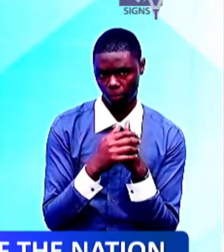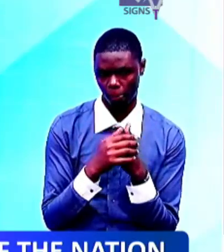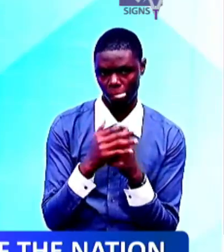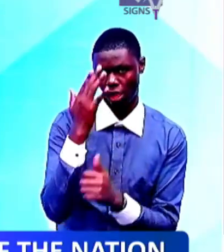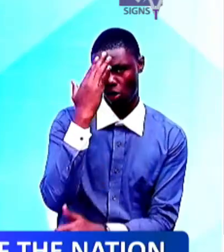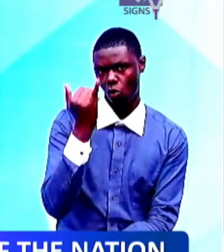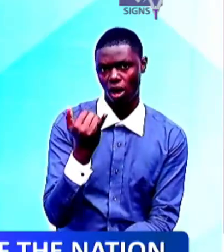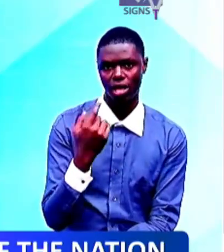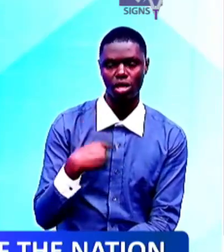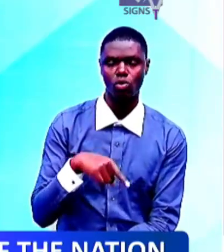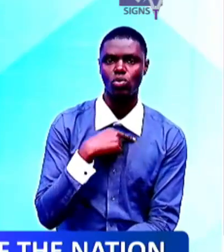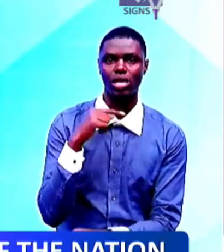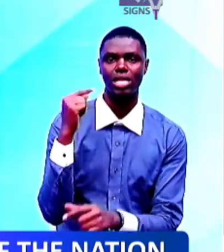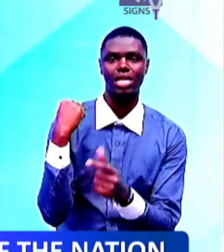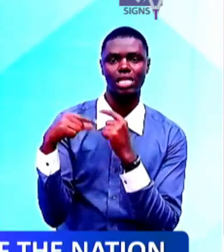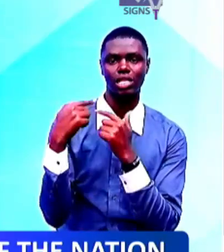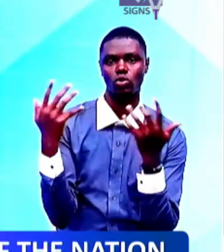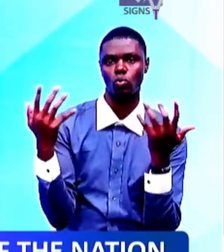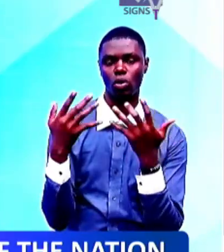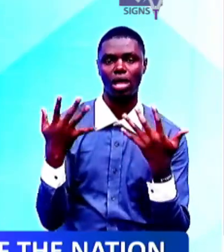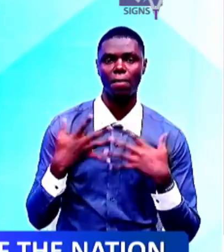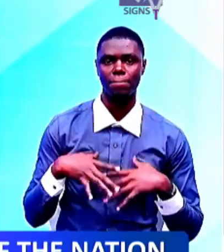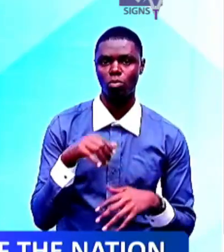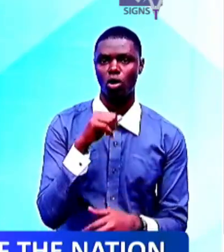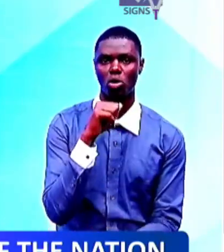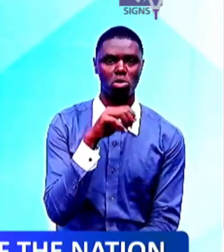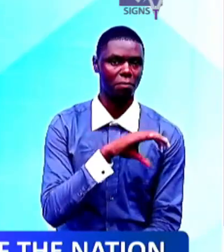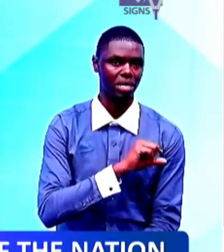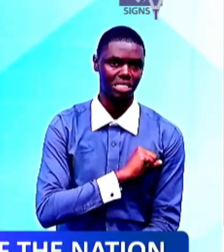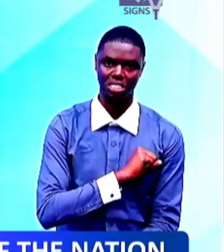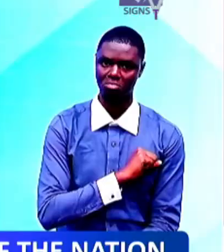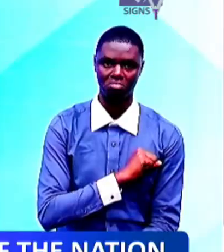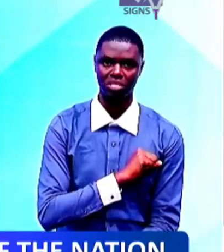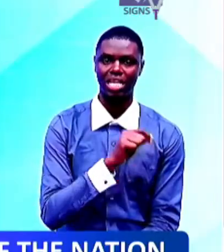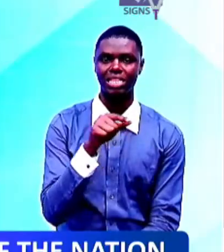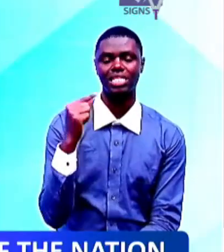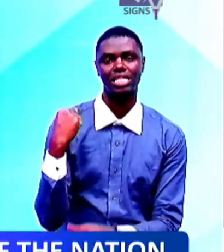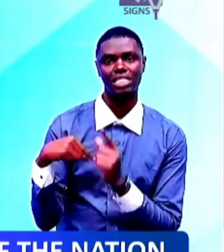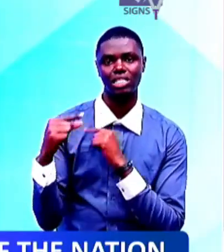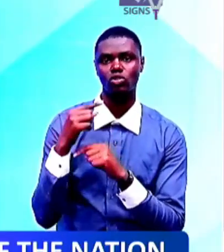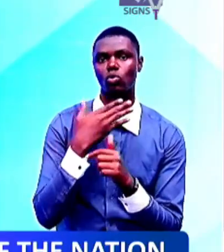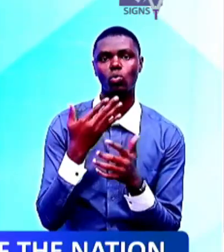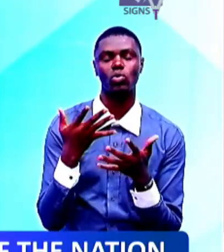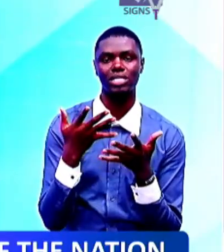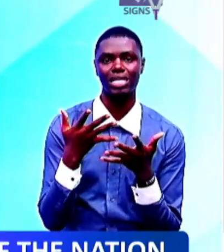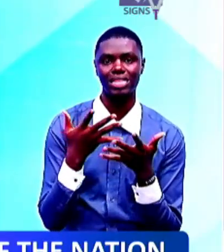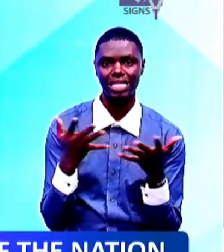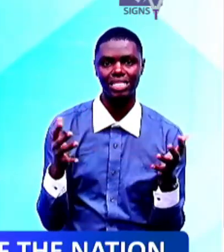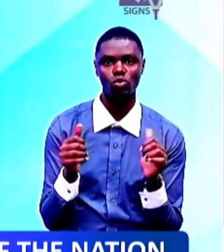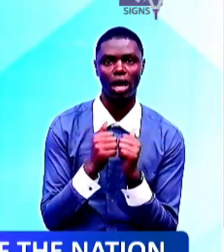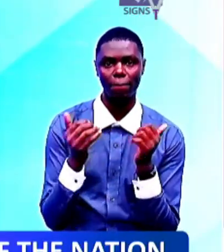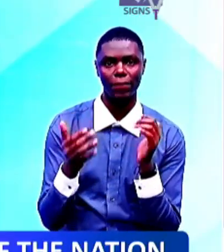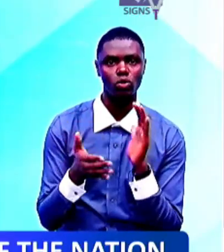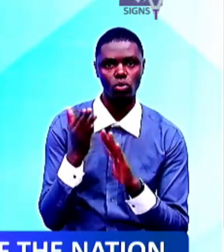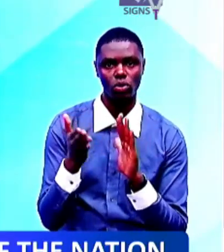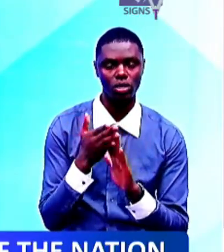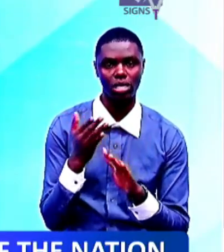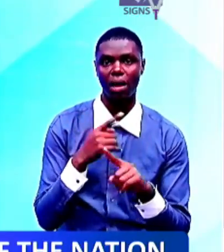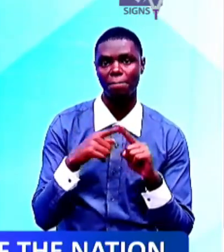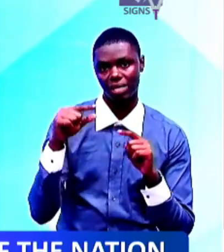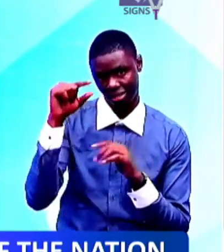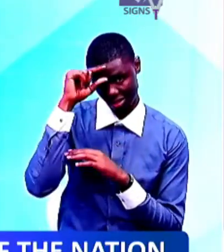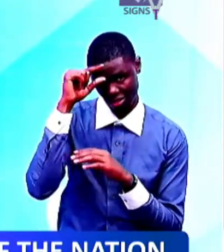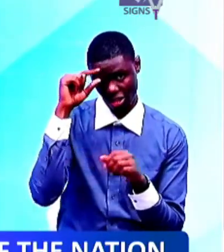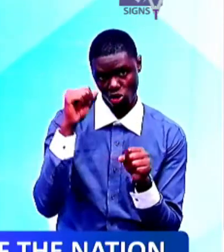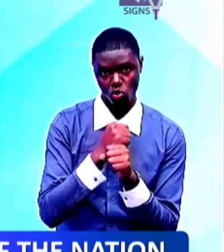because we are in a generation where people are not patient. This is a generation that wants things to be done quick. Unfortunately, in the government,